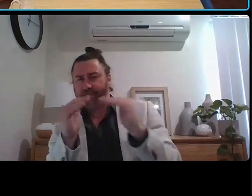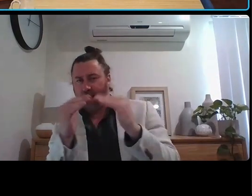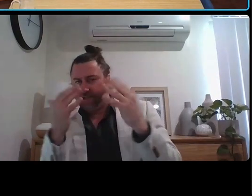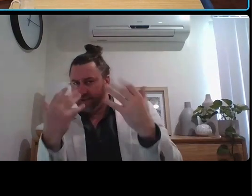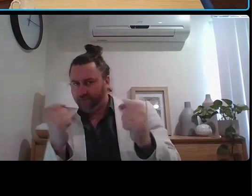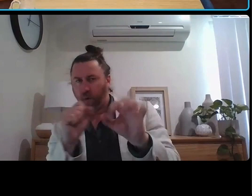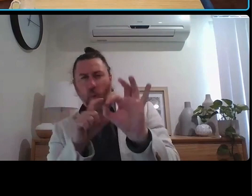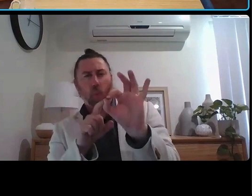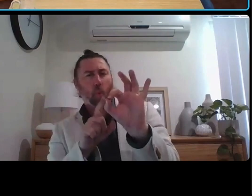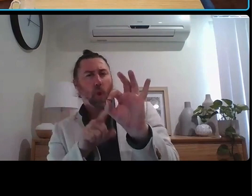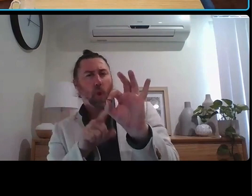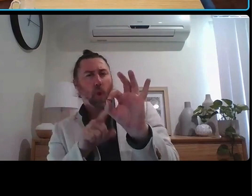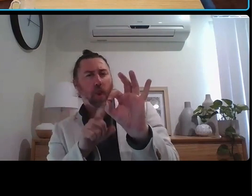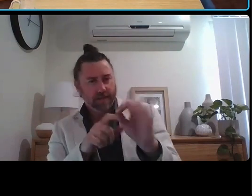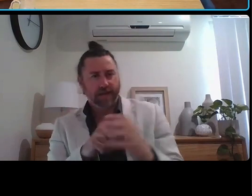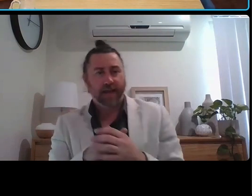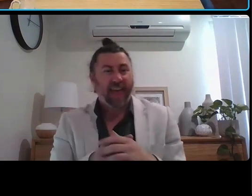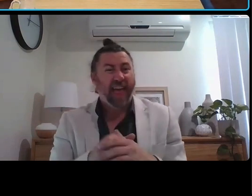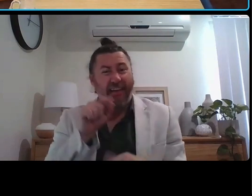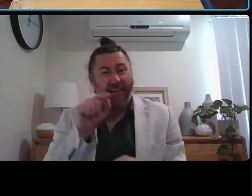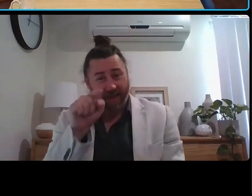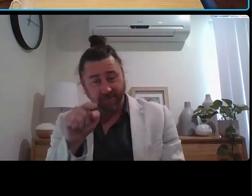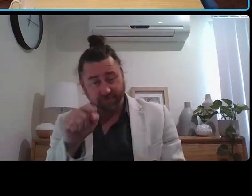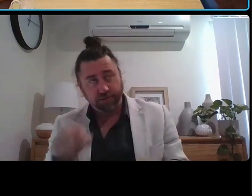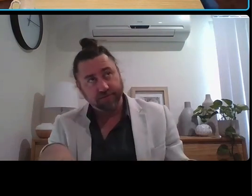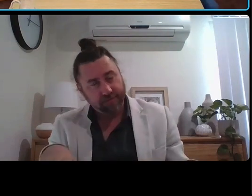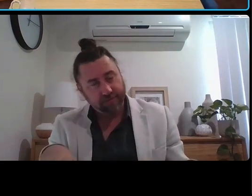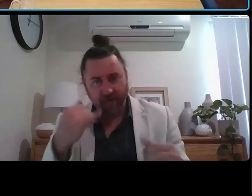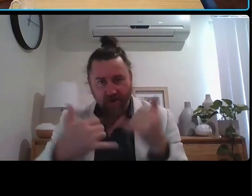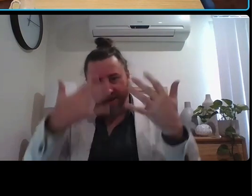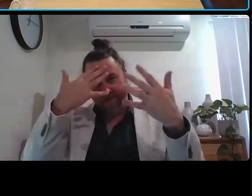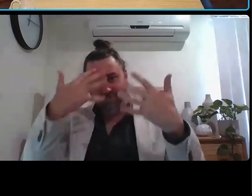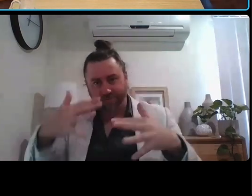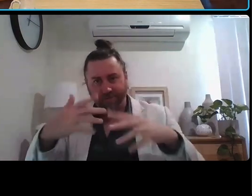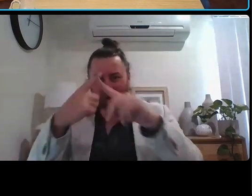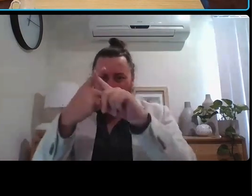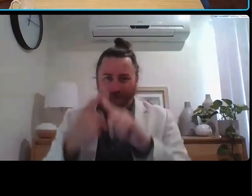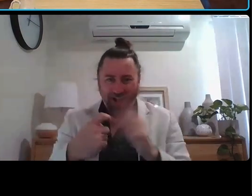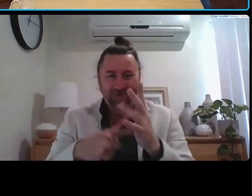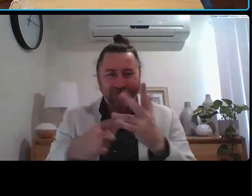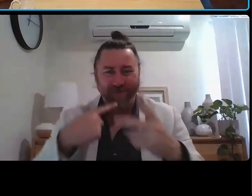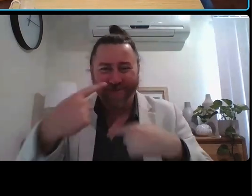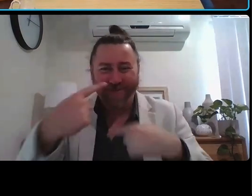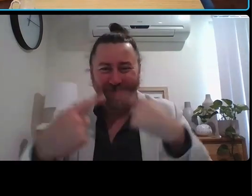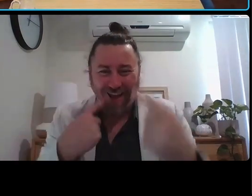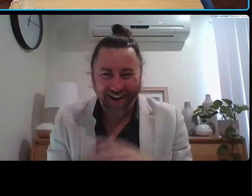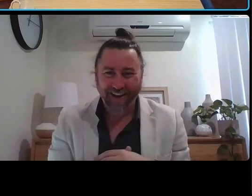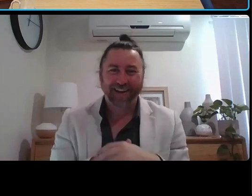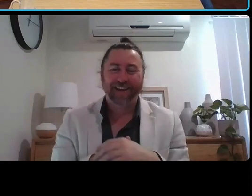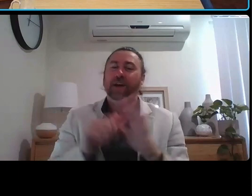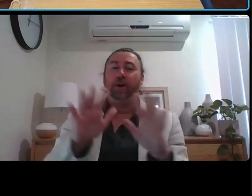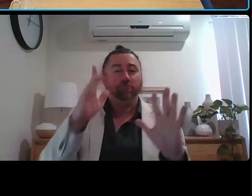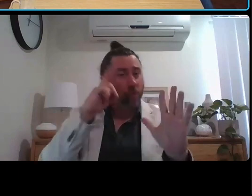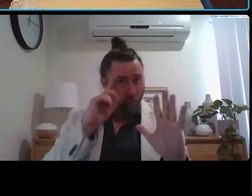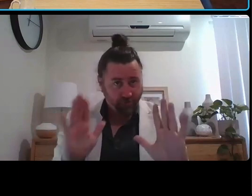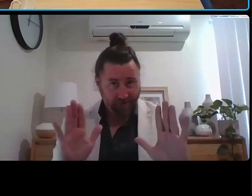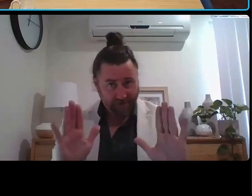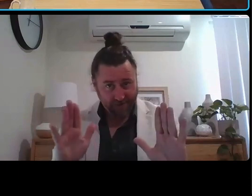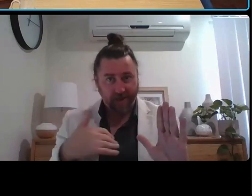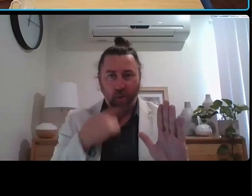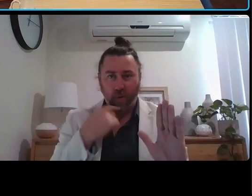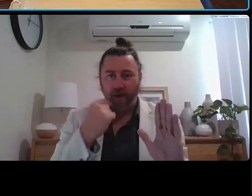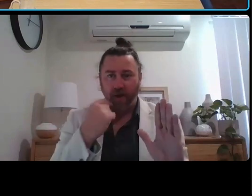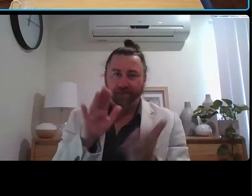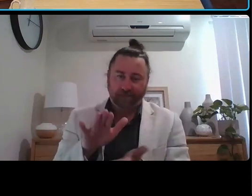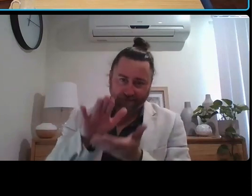This is, and I need to warn, probably the most complex of the subcategories. Please do be reassured that